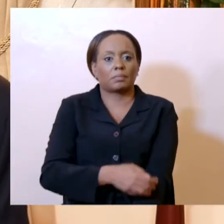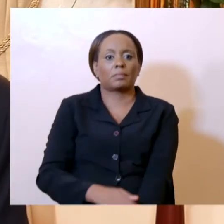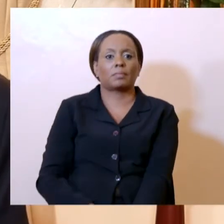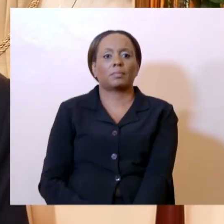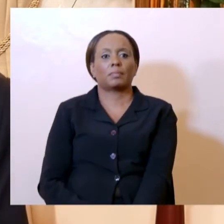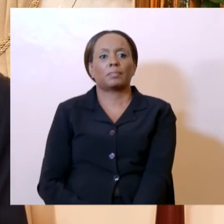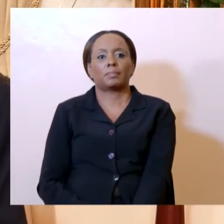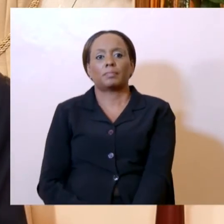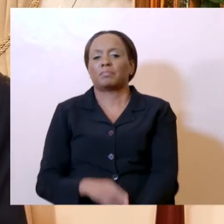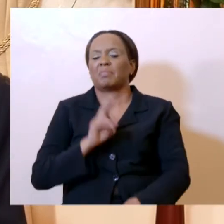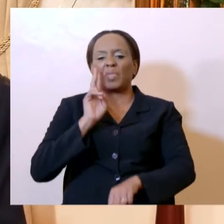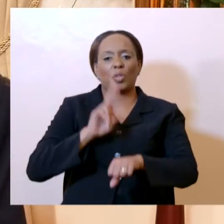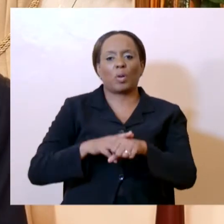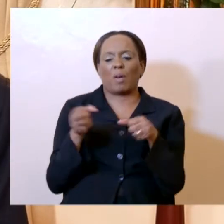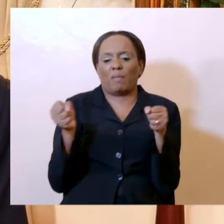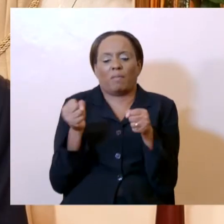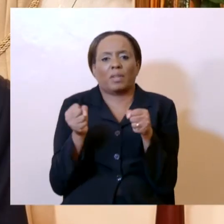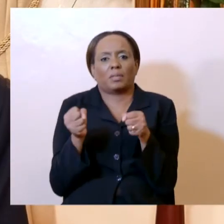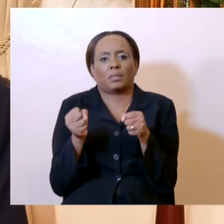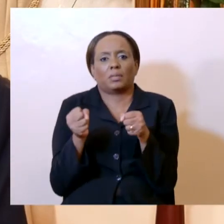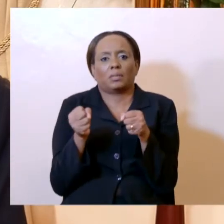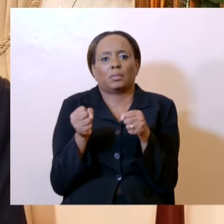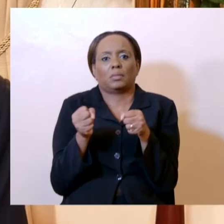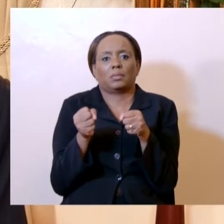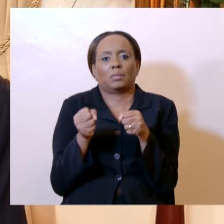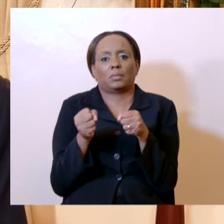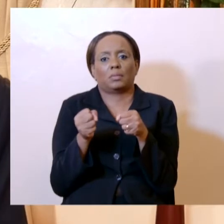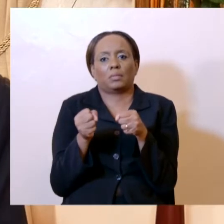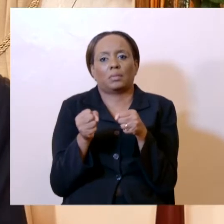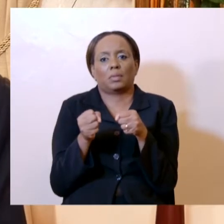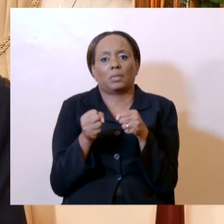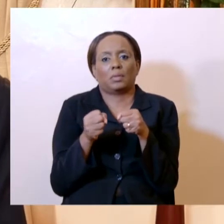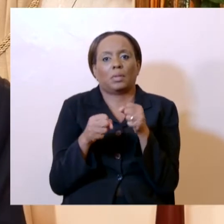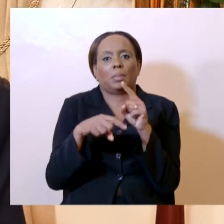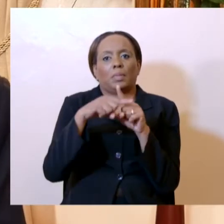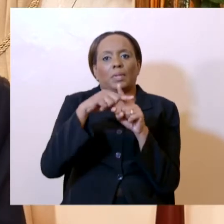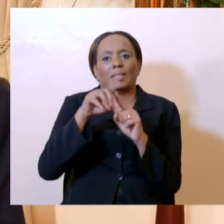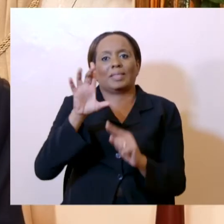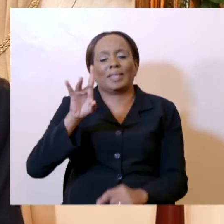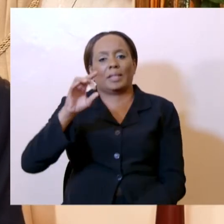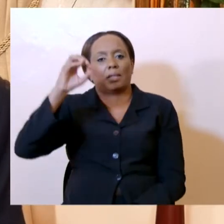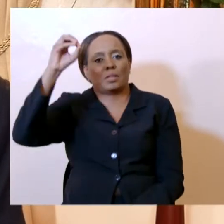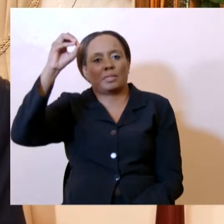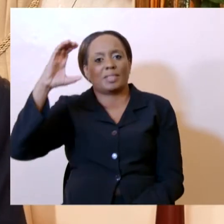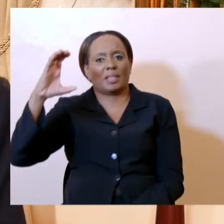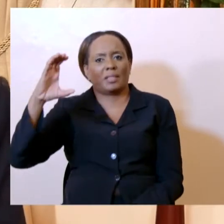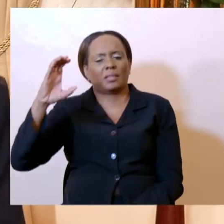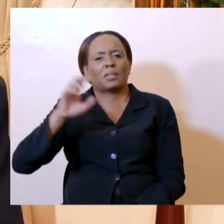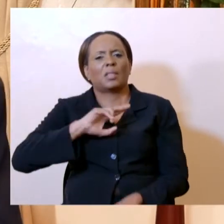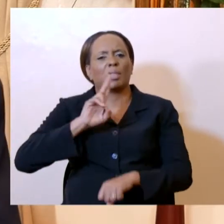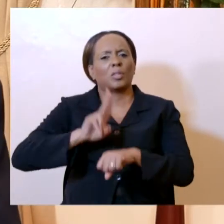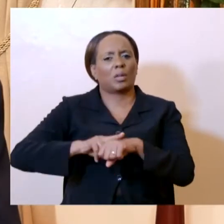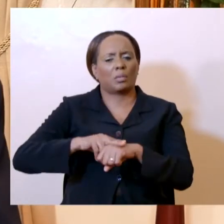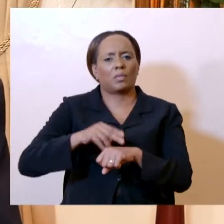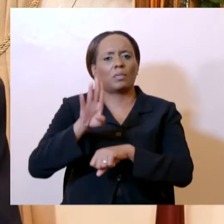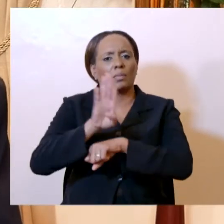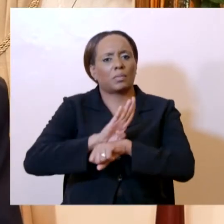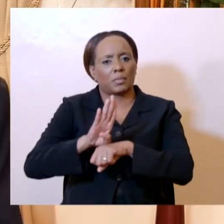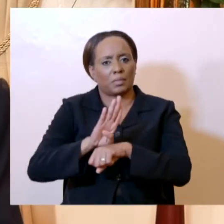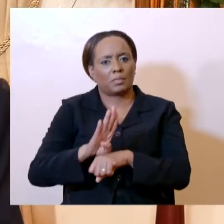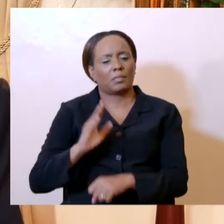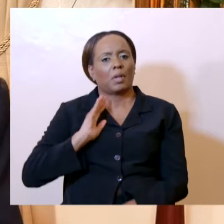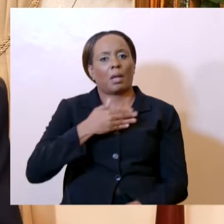refrigeration requirements between +2 to +8 degrees Celsius. We are accustomed to this. All right, so our